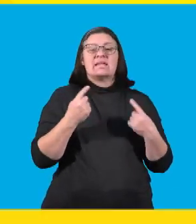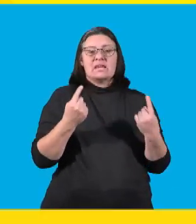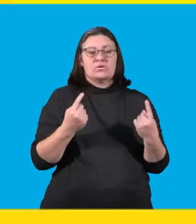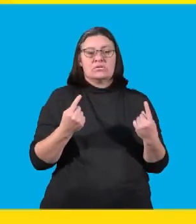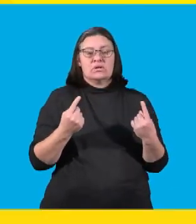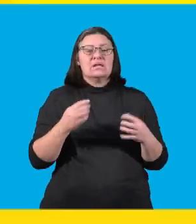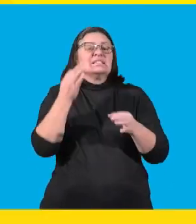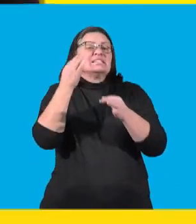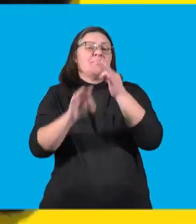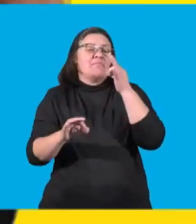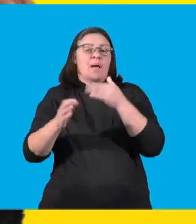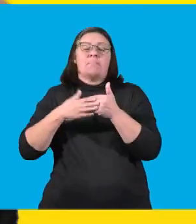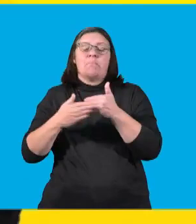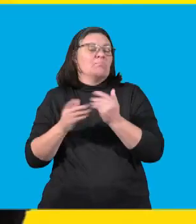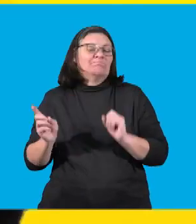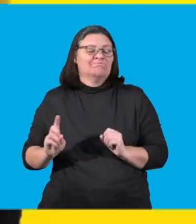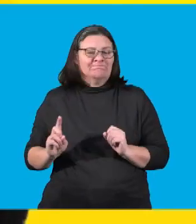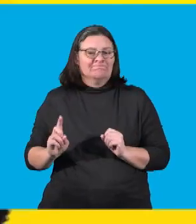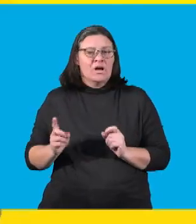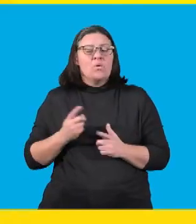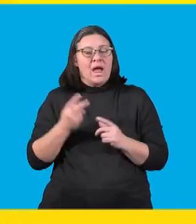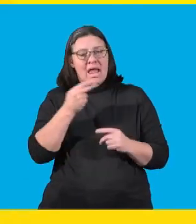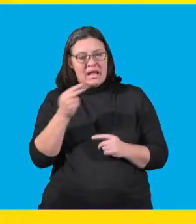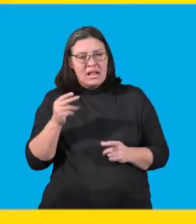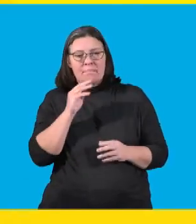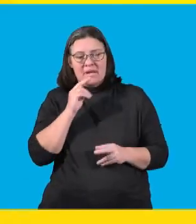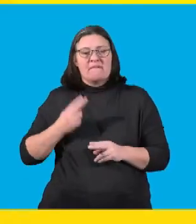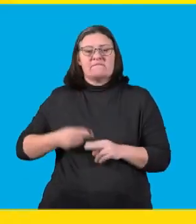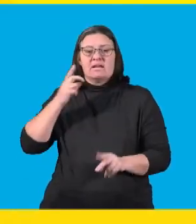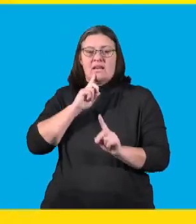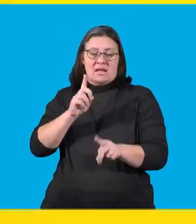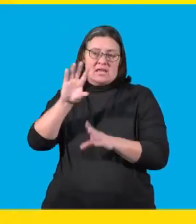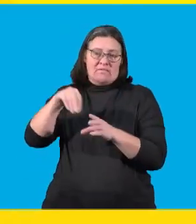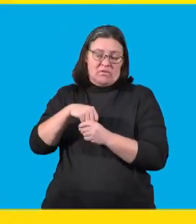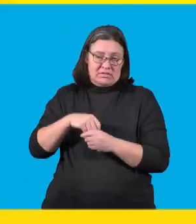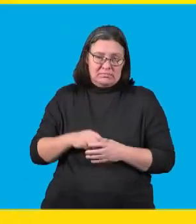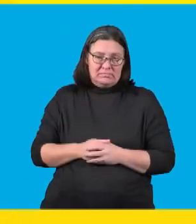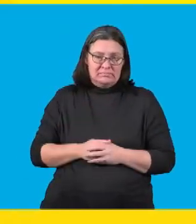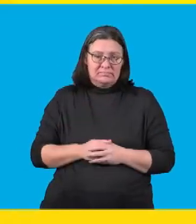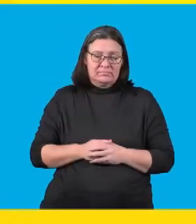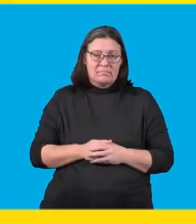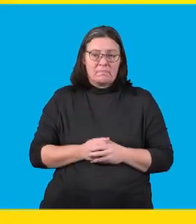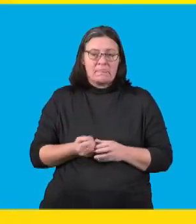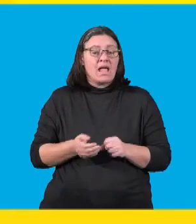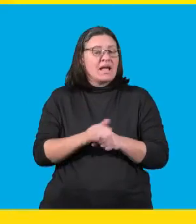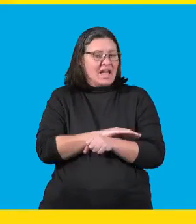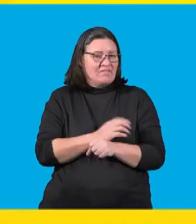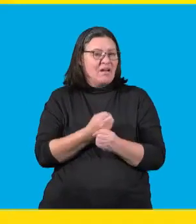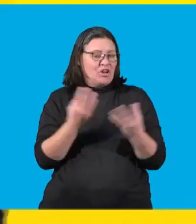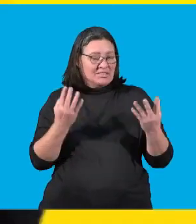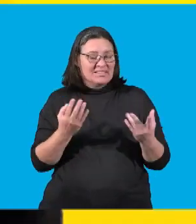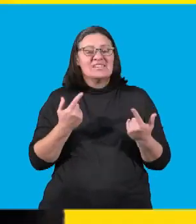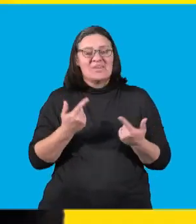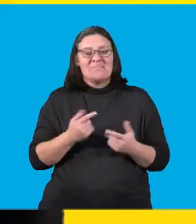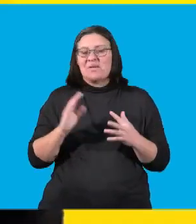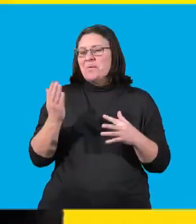you cannot still be simplifying the expression. The equal sign indicates that you're getting to your final answer. All right, guys, so we've covered quite